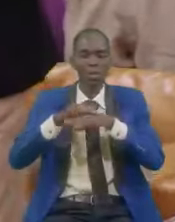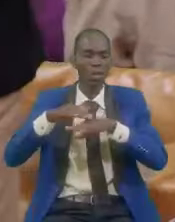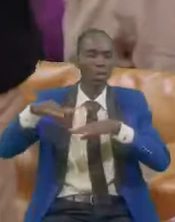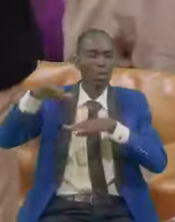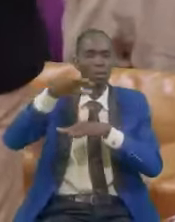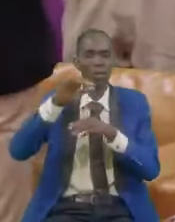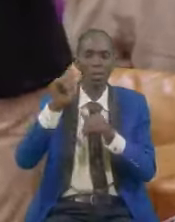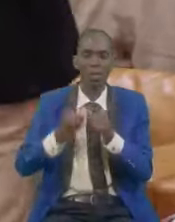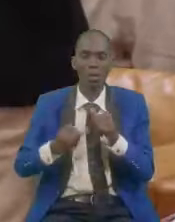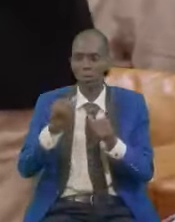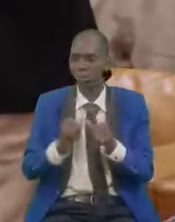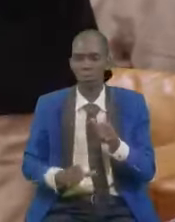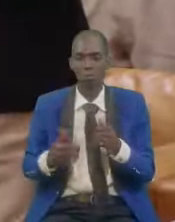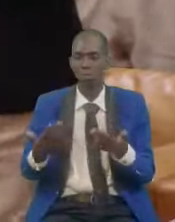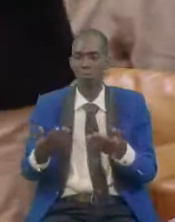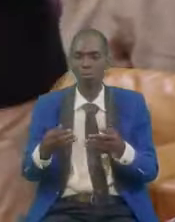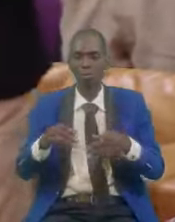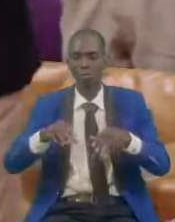above every pioneer,